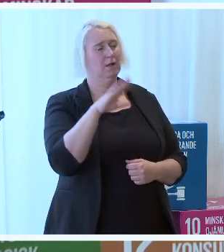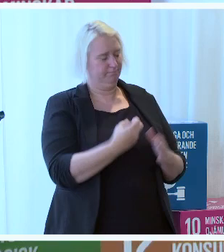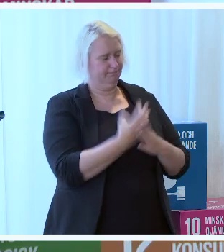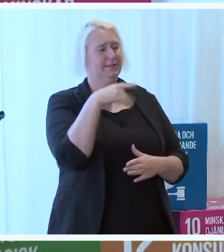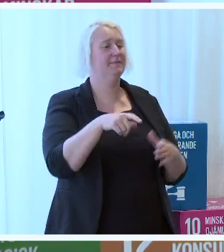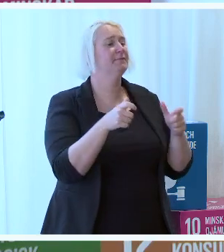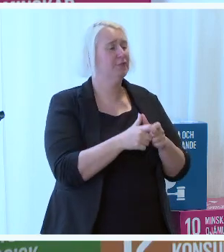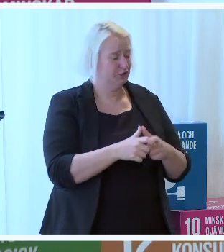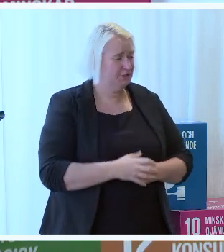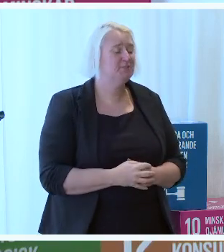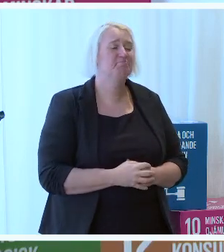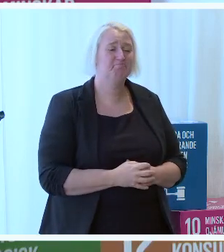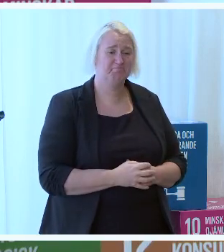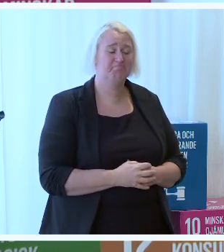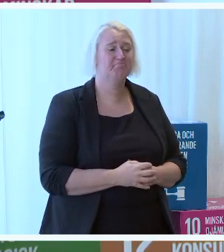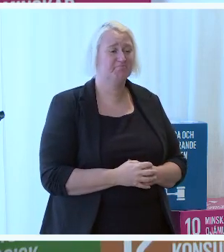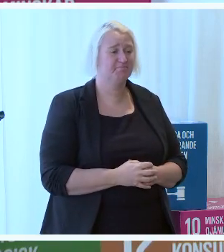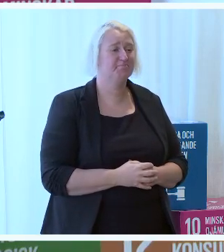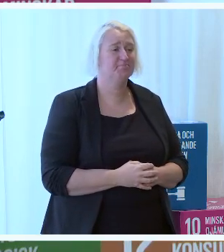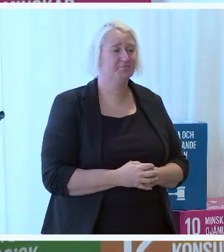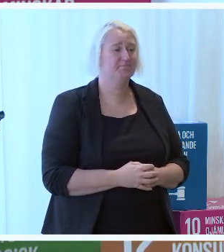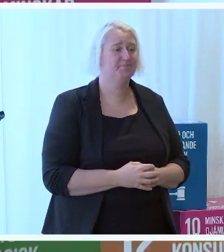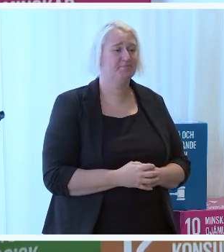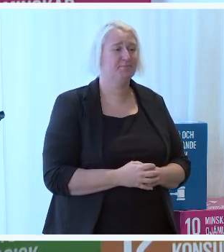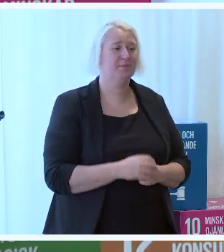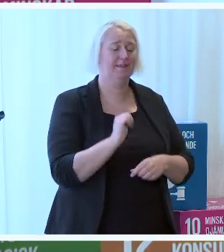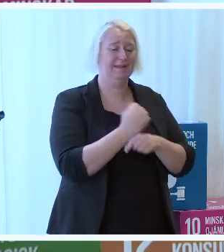in 1984, and today as we speak here,